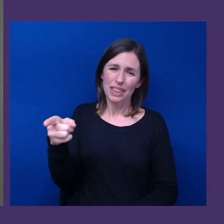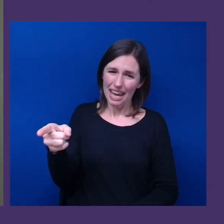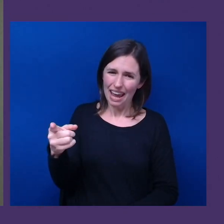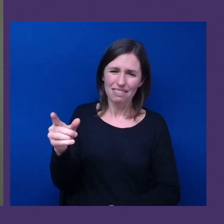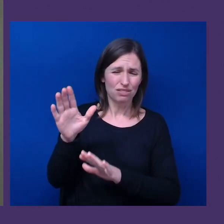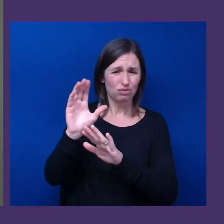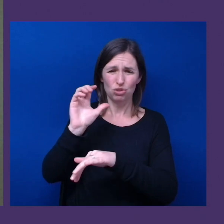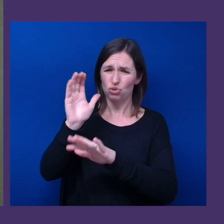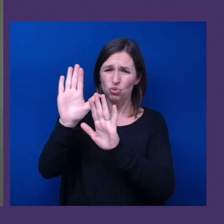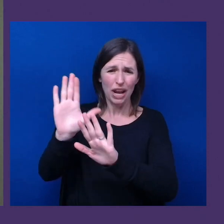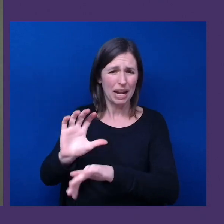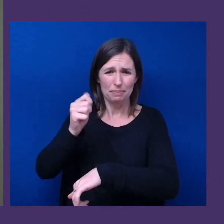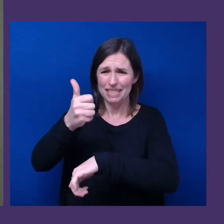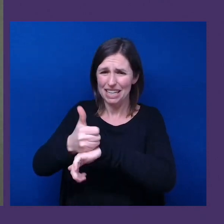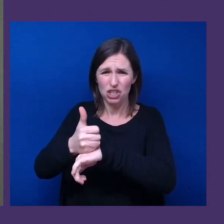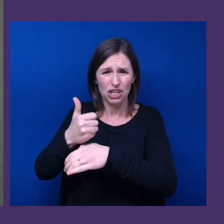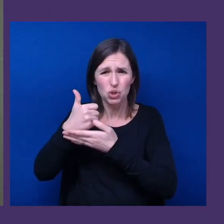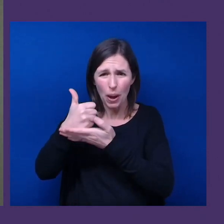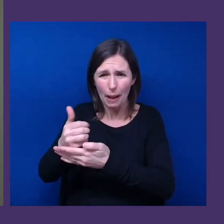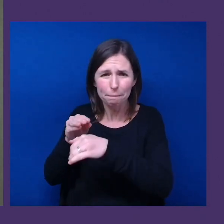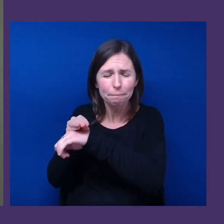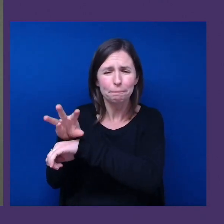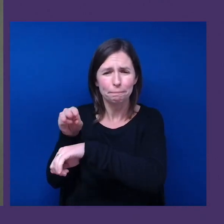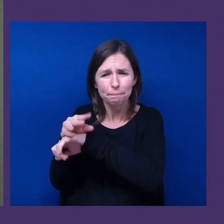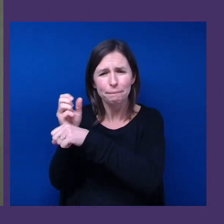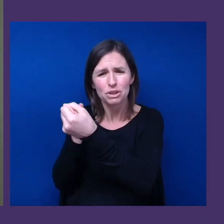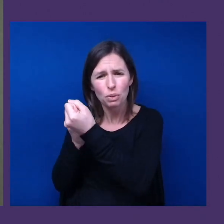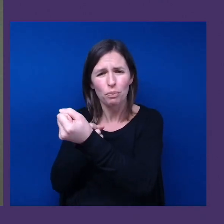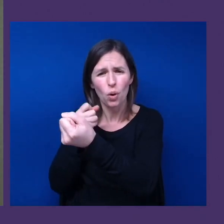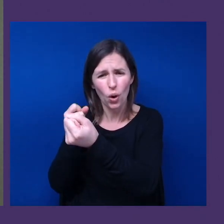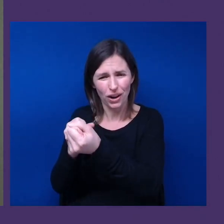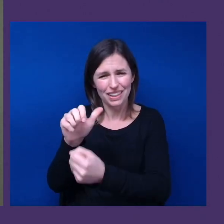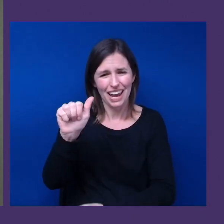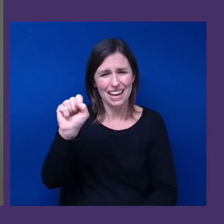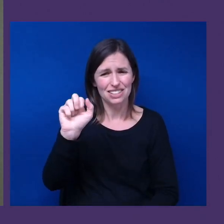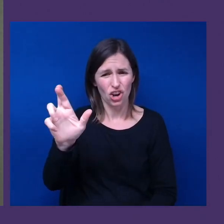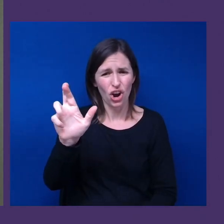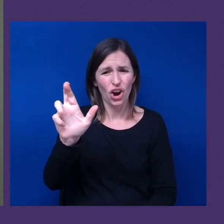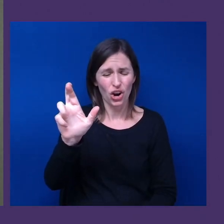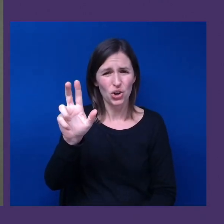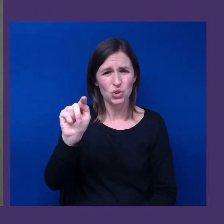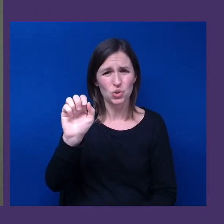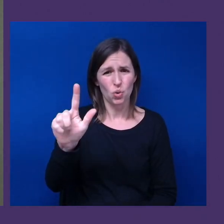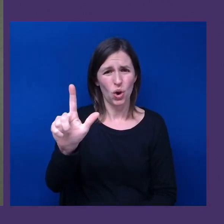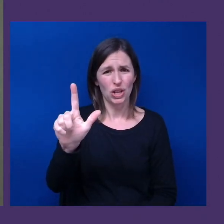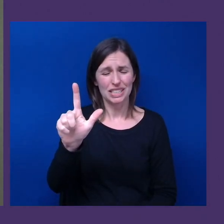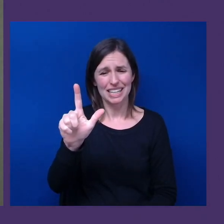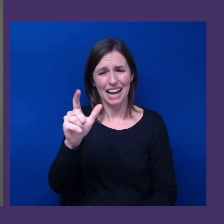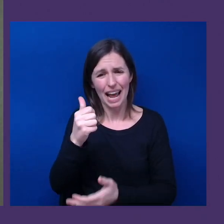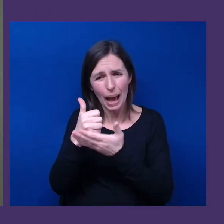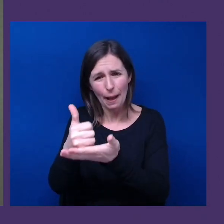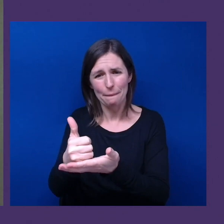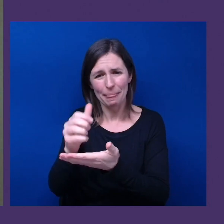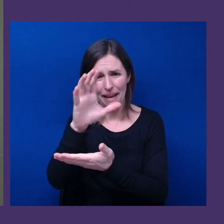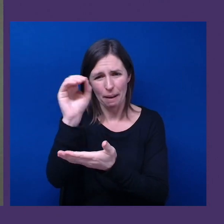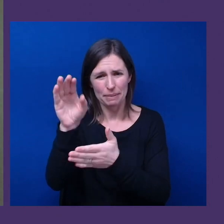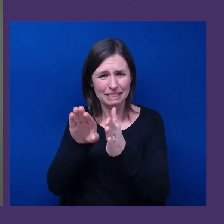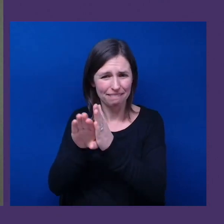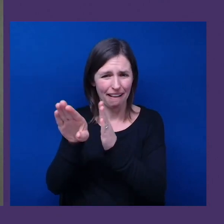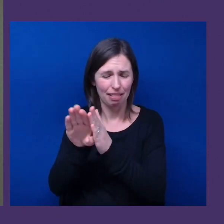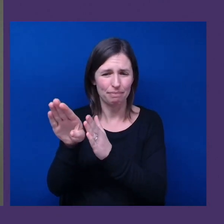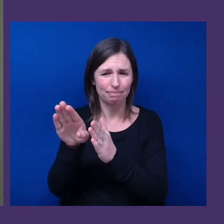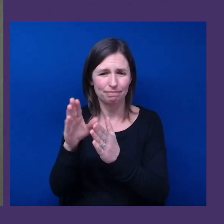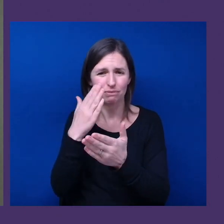ASR experts and companies to develop the needed tools. Thank you, and David and I are looking forward to supporting